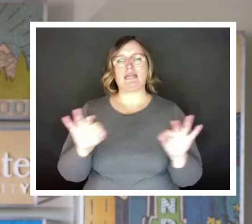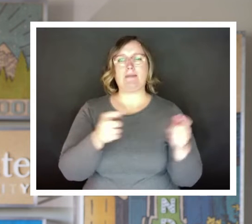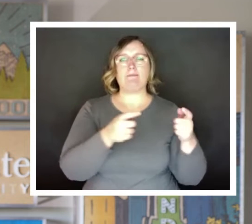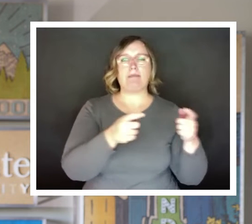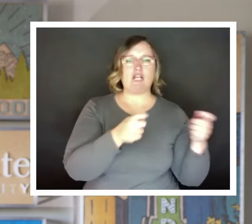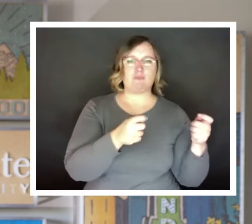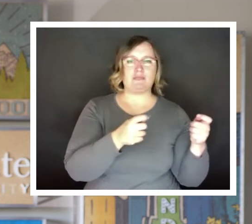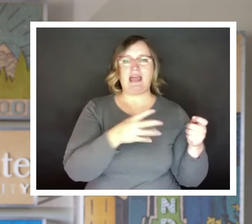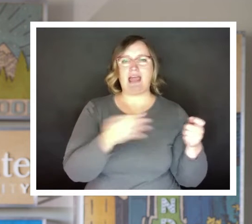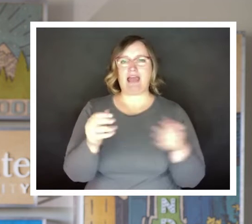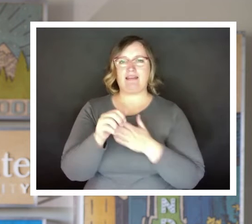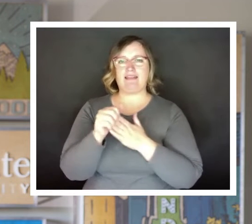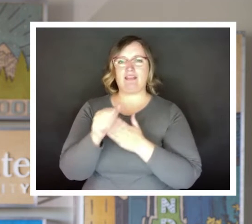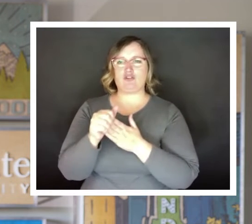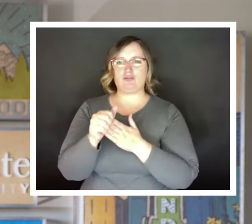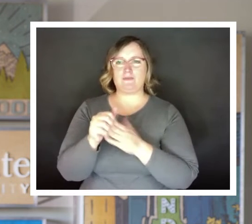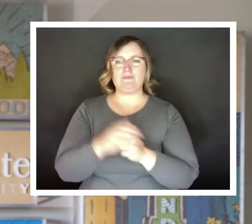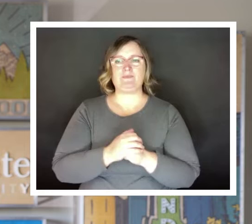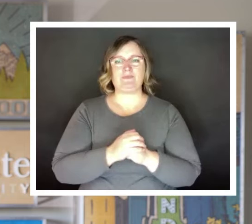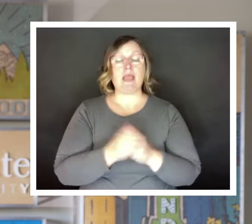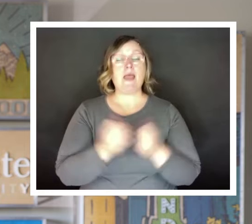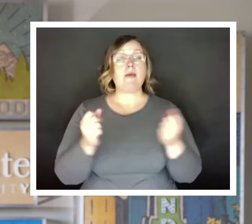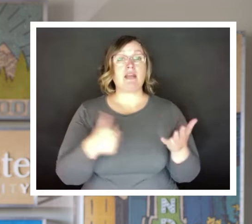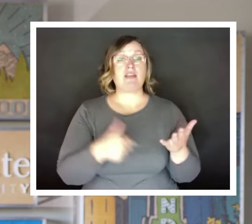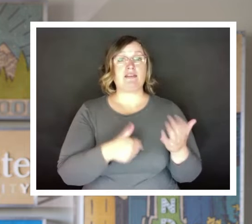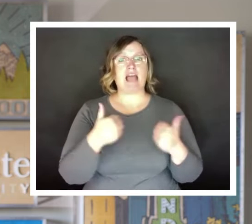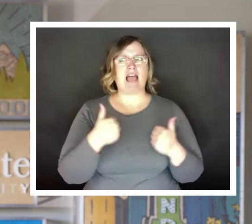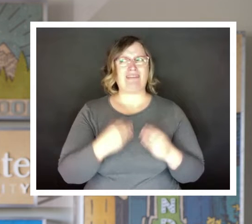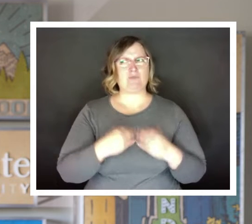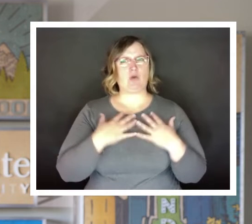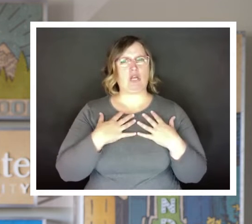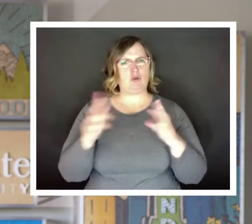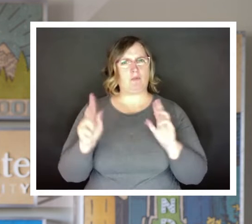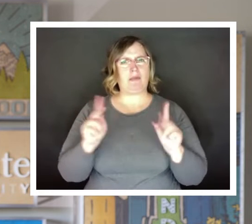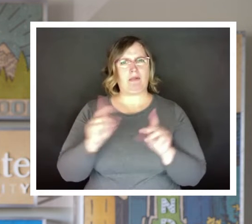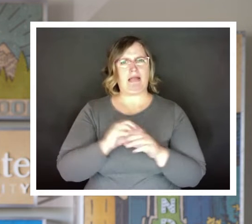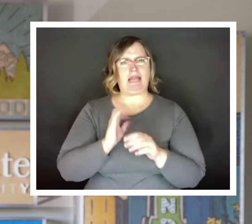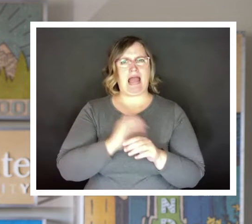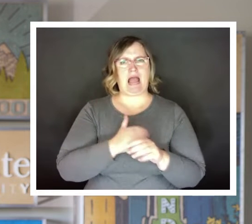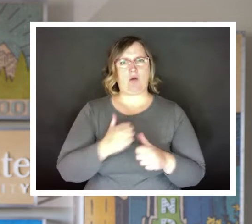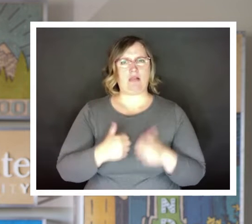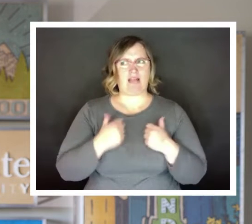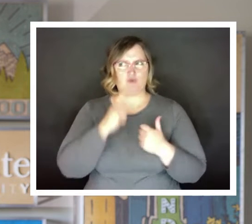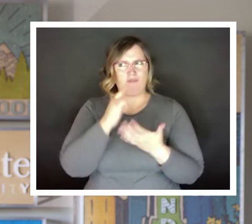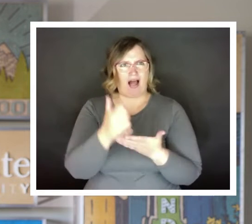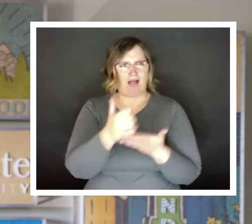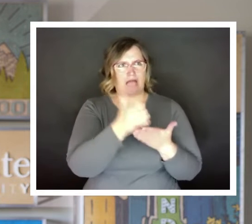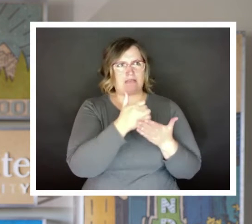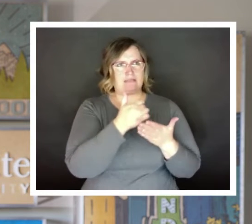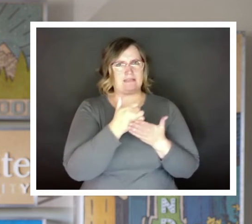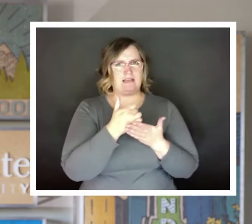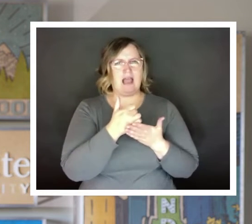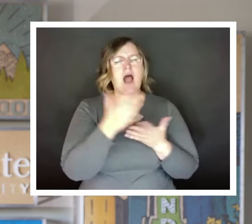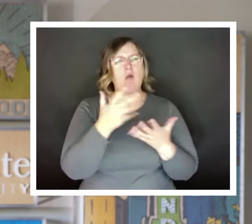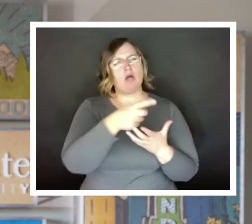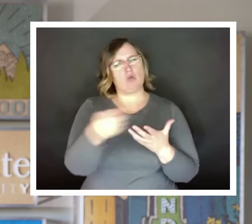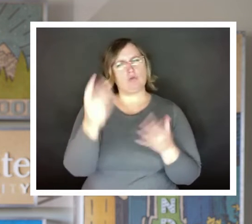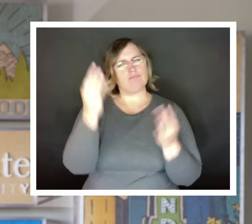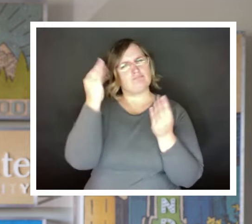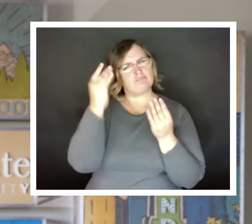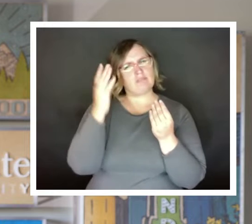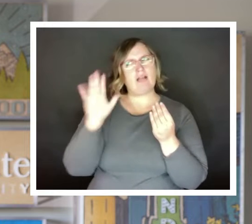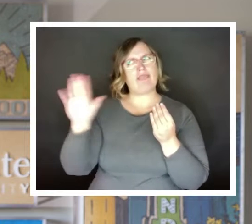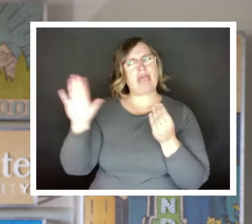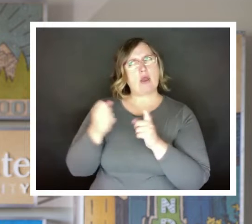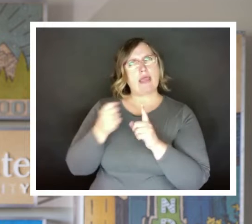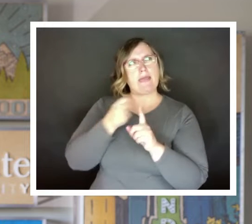of us have these inspirational figures in our lives who have helped us. I encourage us to reflect on their impact on our lives